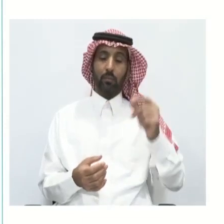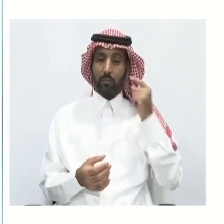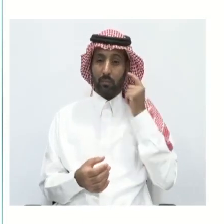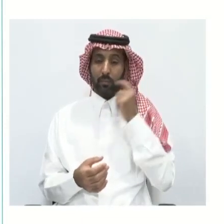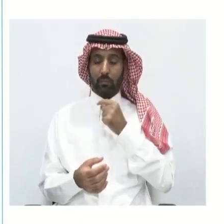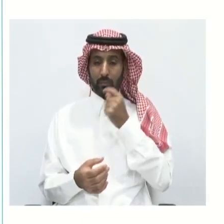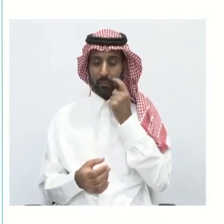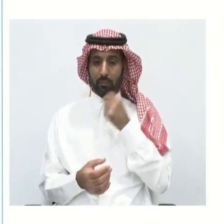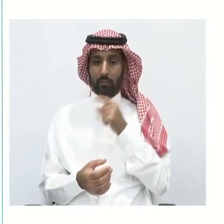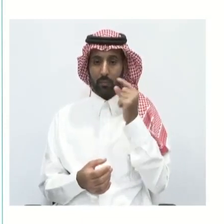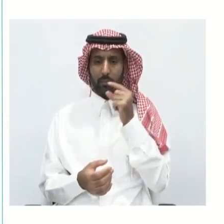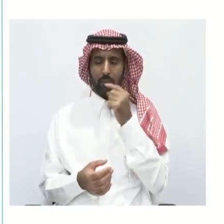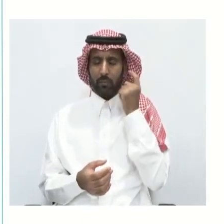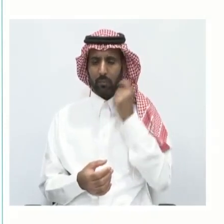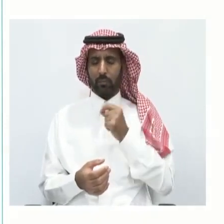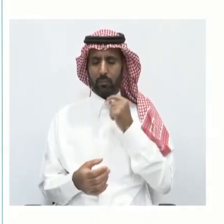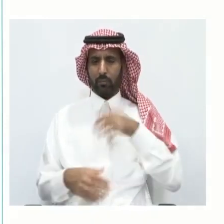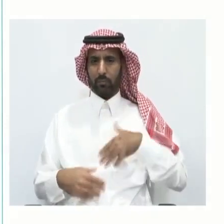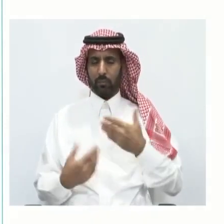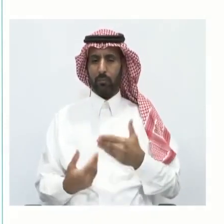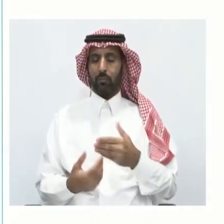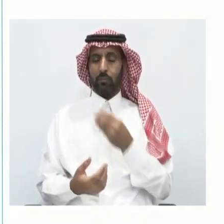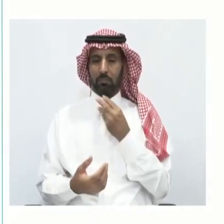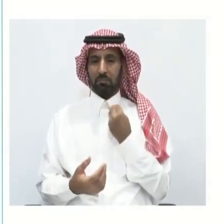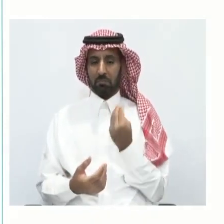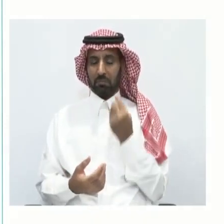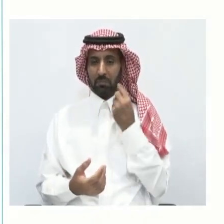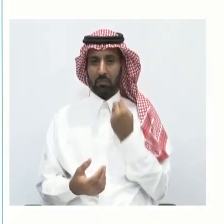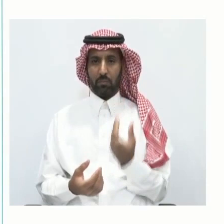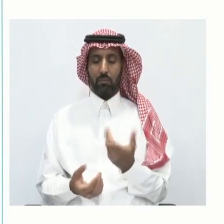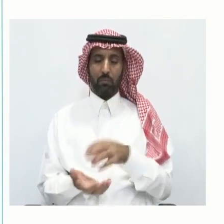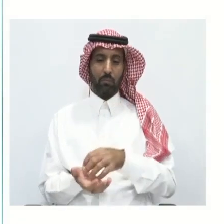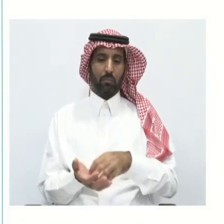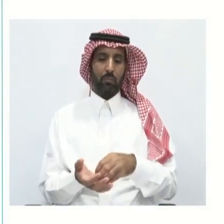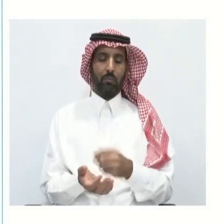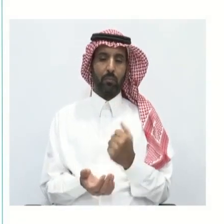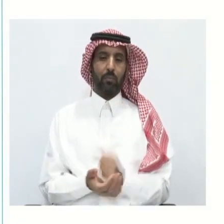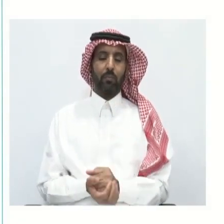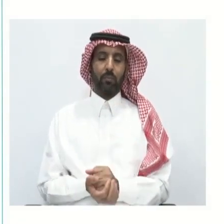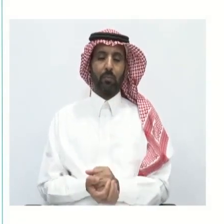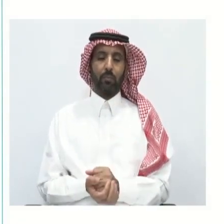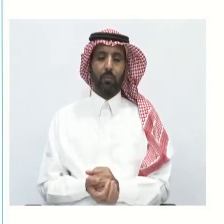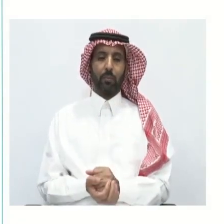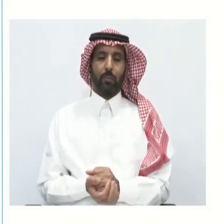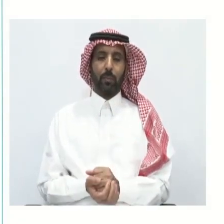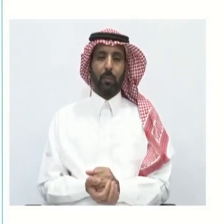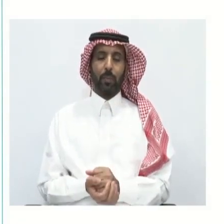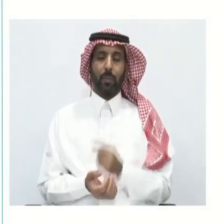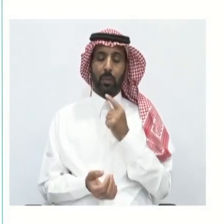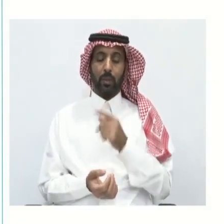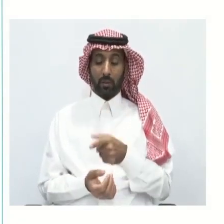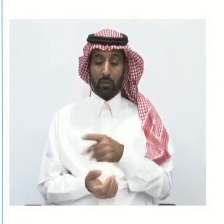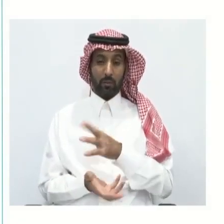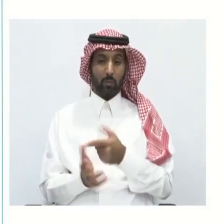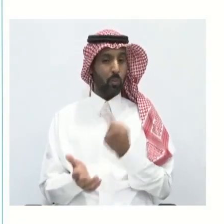interesting places. Interesting places. This is plural and this is singular. So the adjective, it doesn't matter if